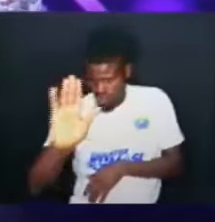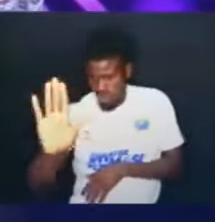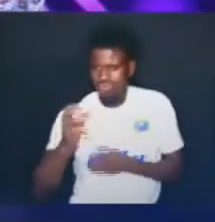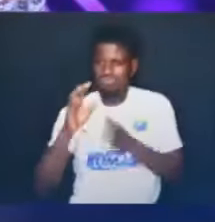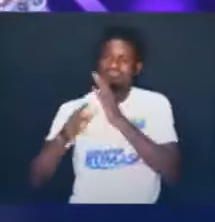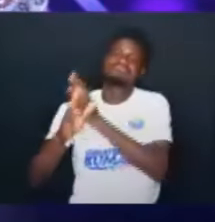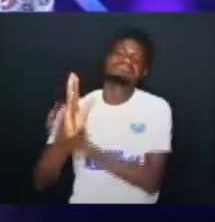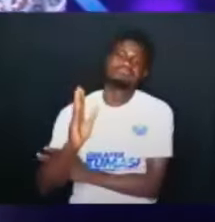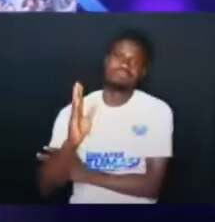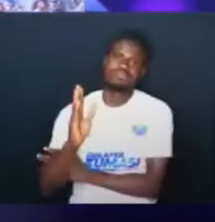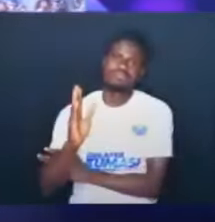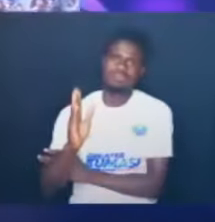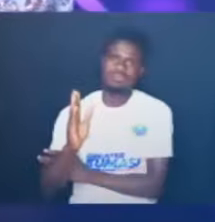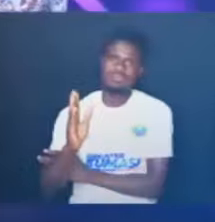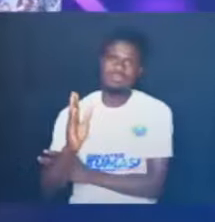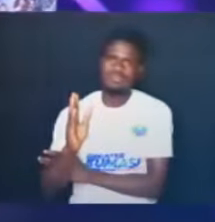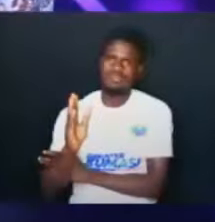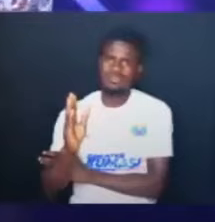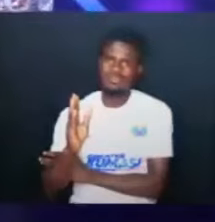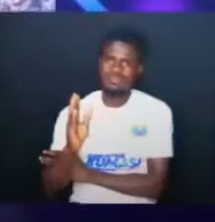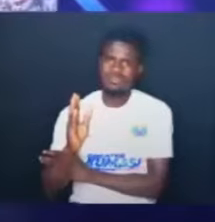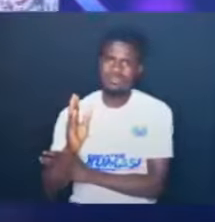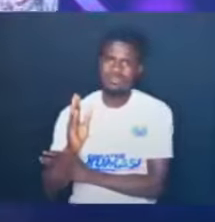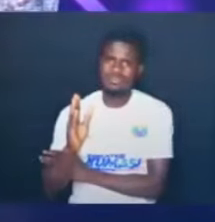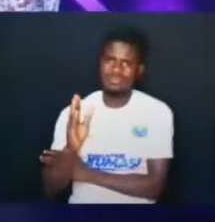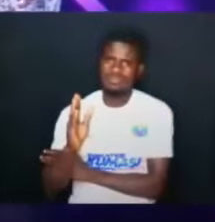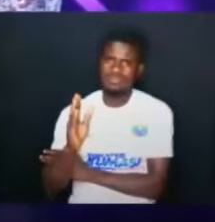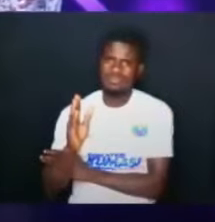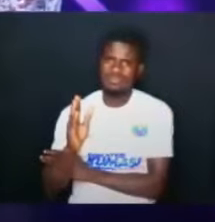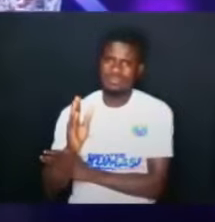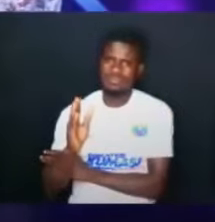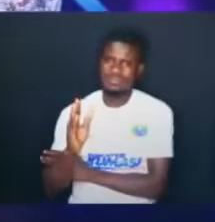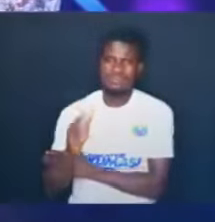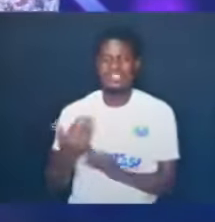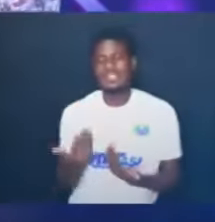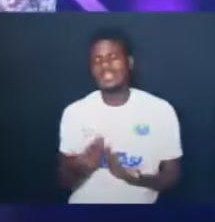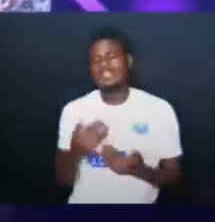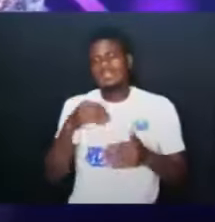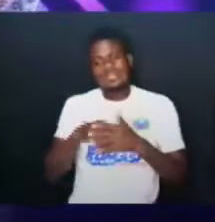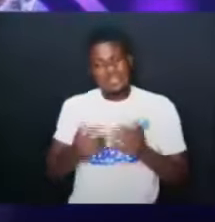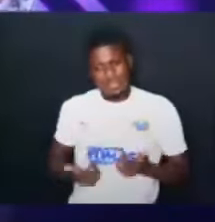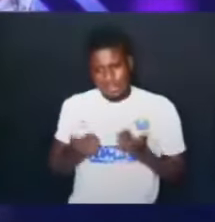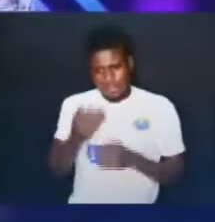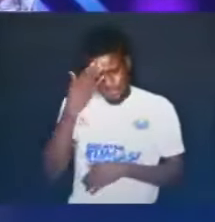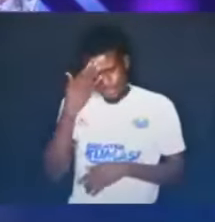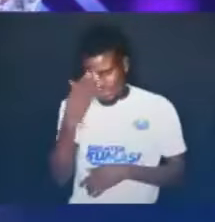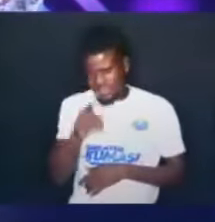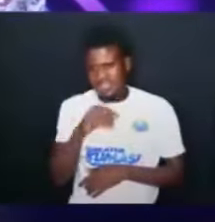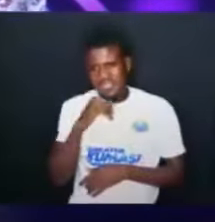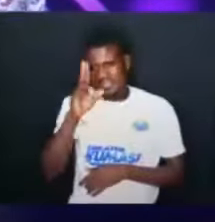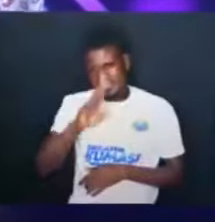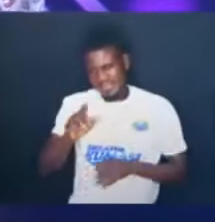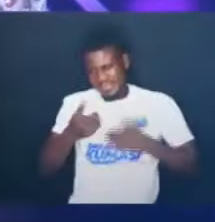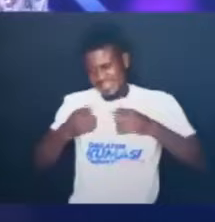life, wo abrabo imu, none of us should use any language as it doesn't matter. You see, things matter, and when